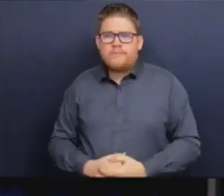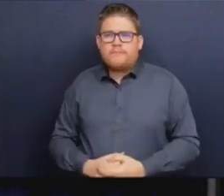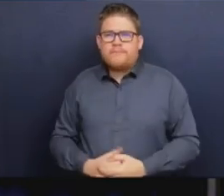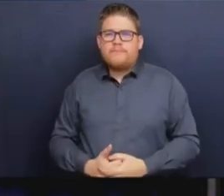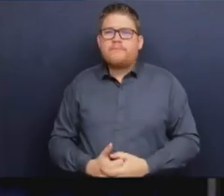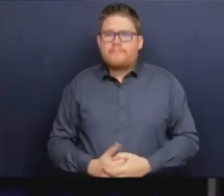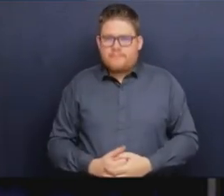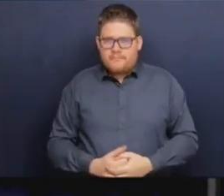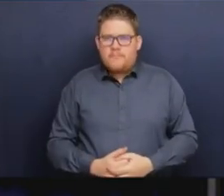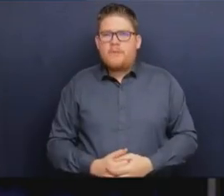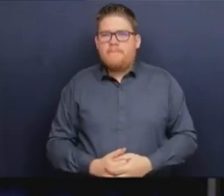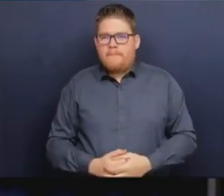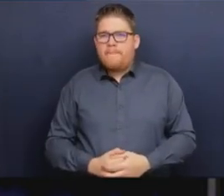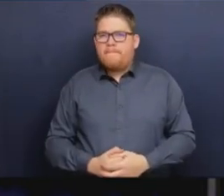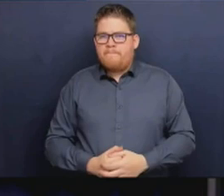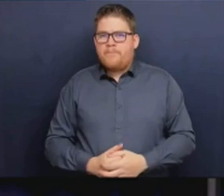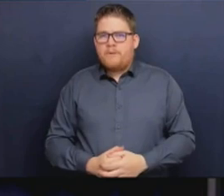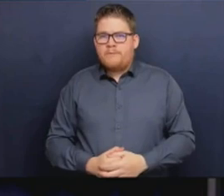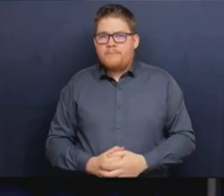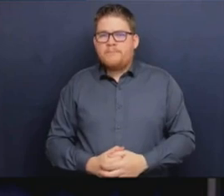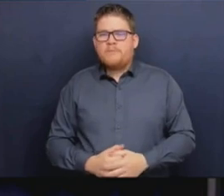towards